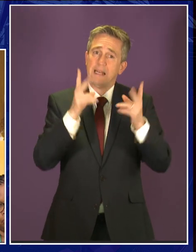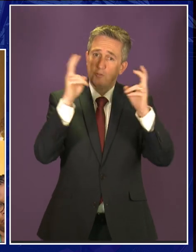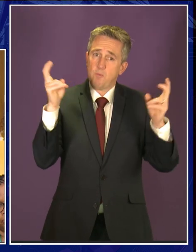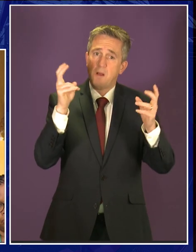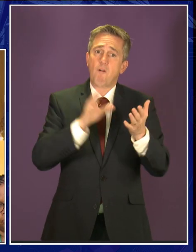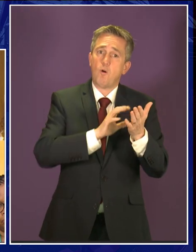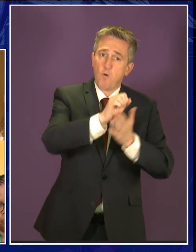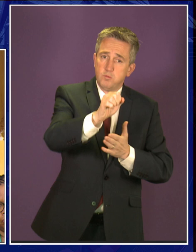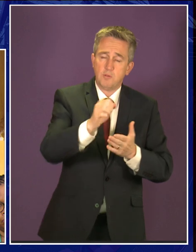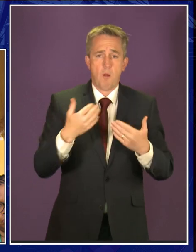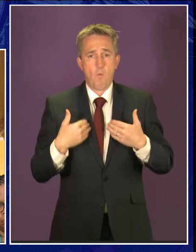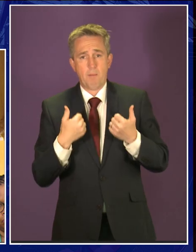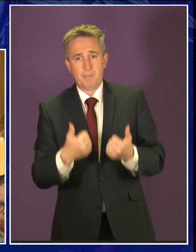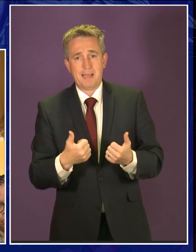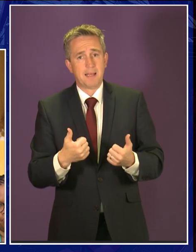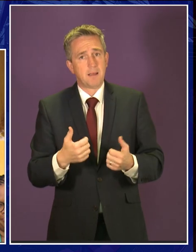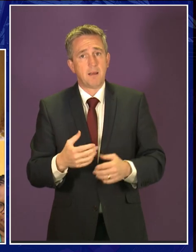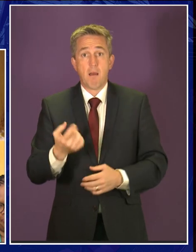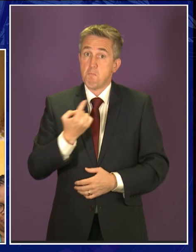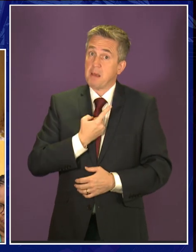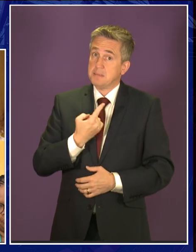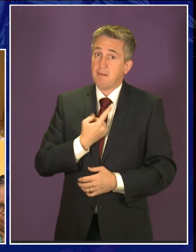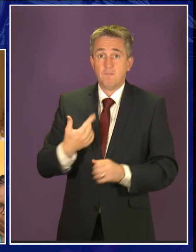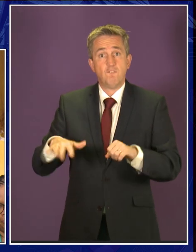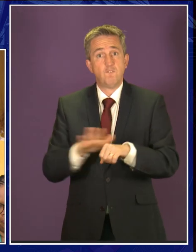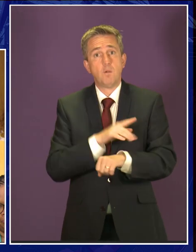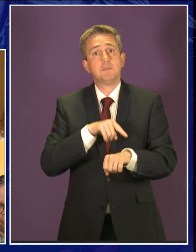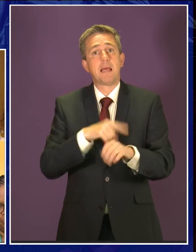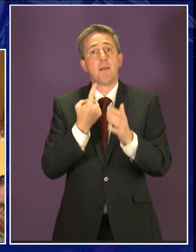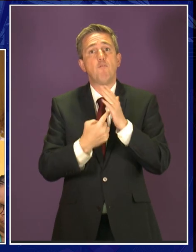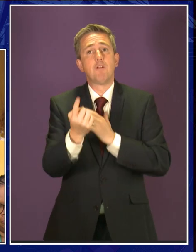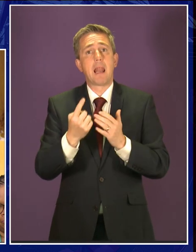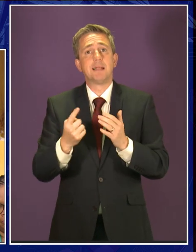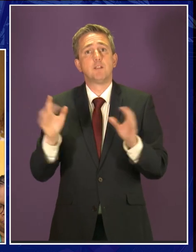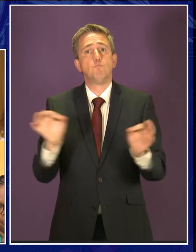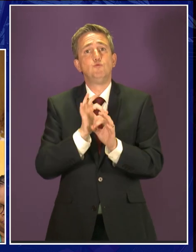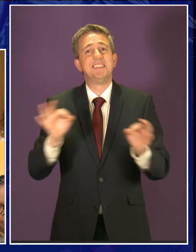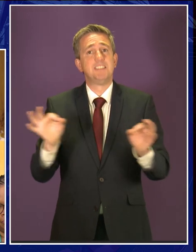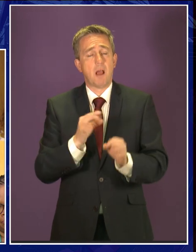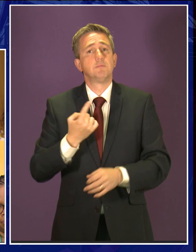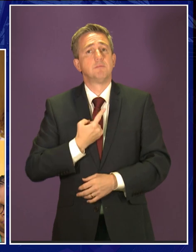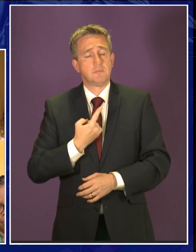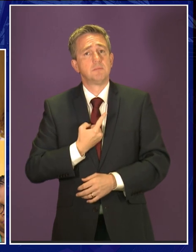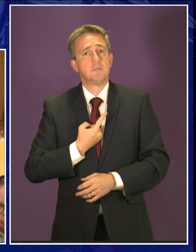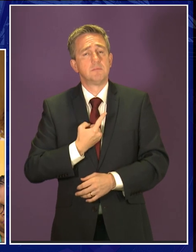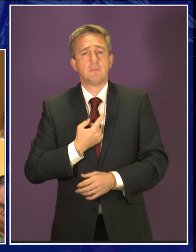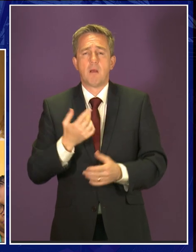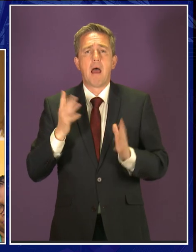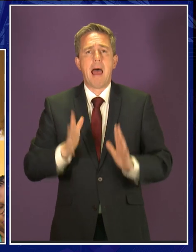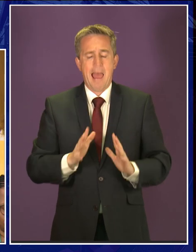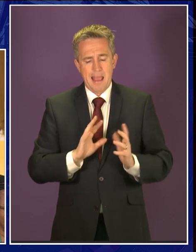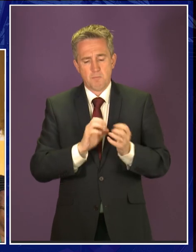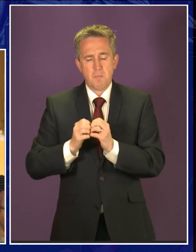well-being. So I am a full-time musician, freelance musician. I identify myself as a